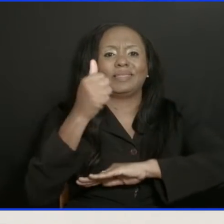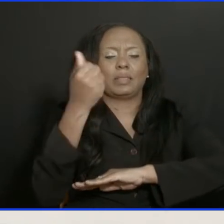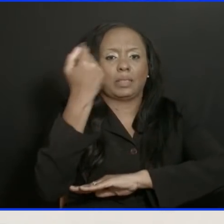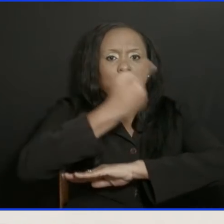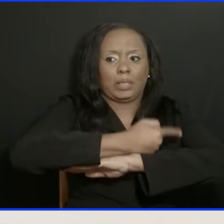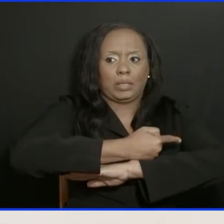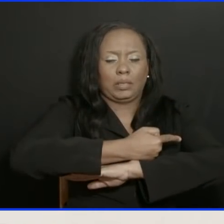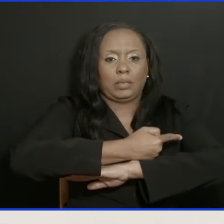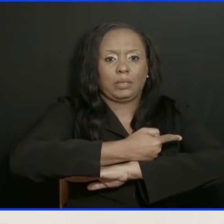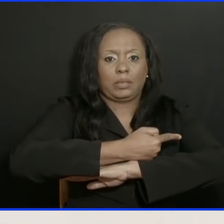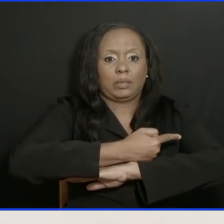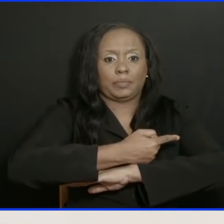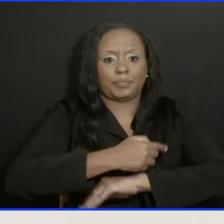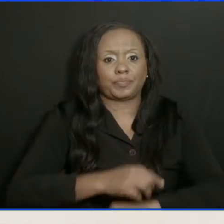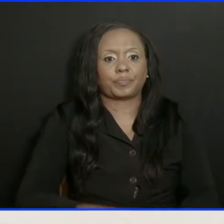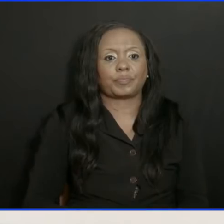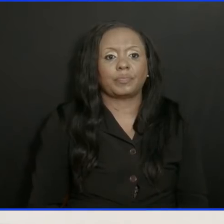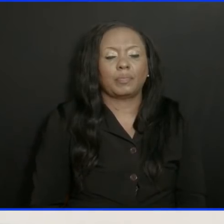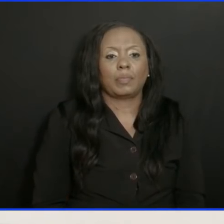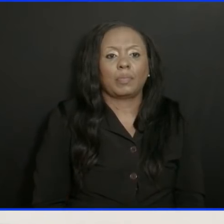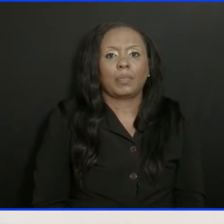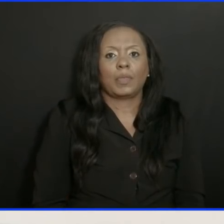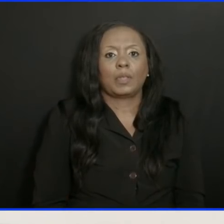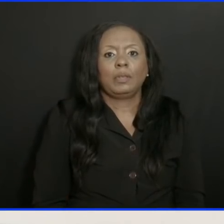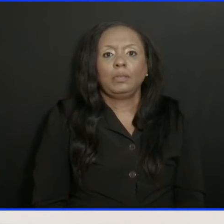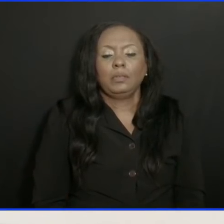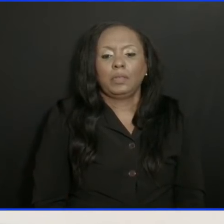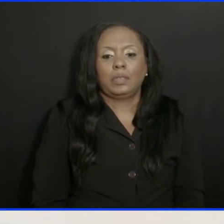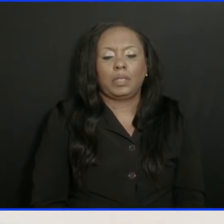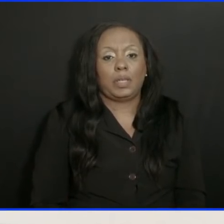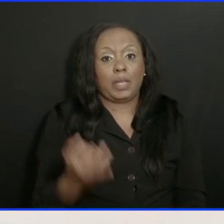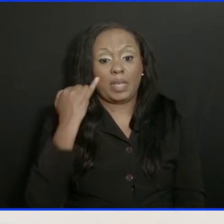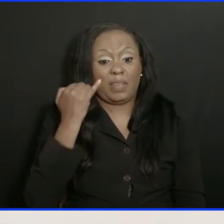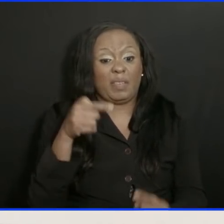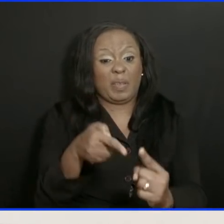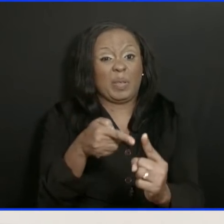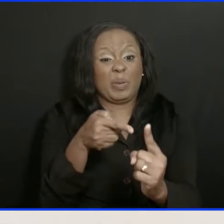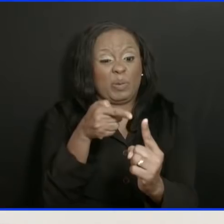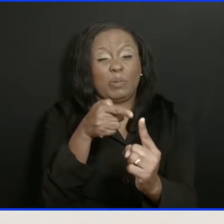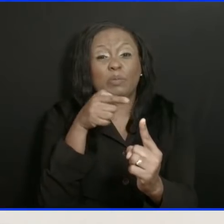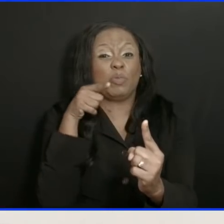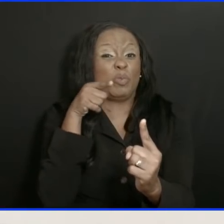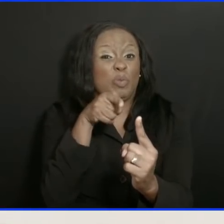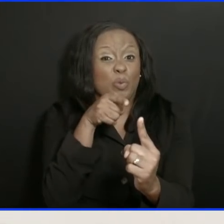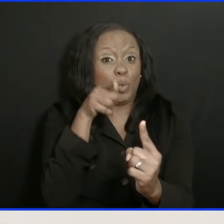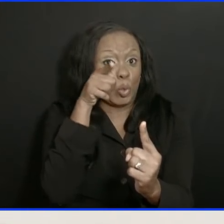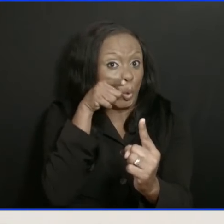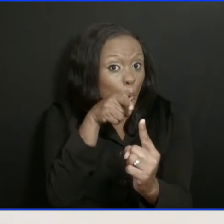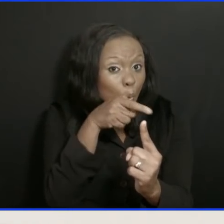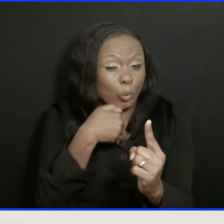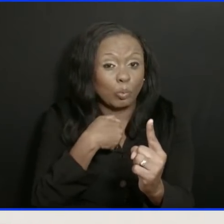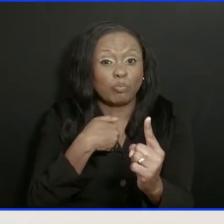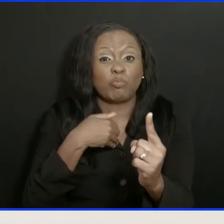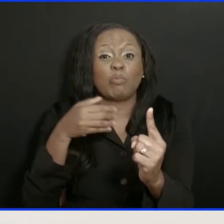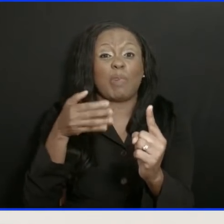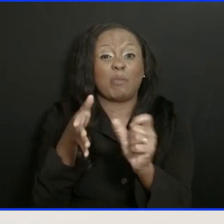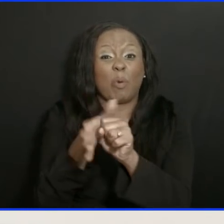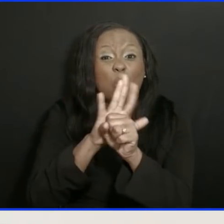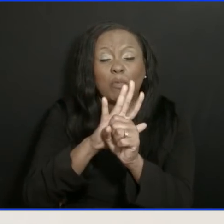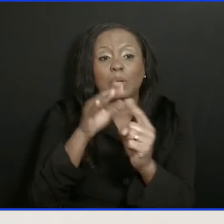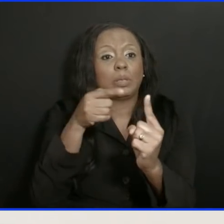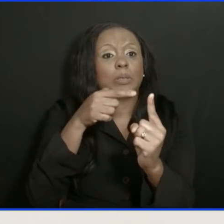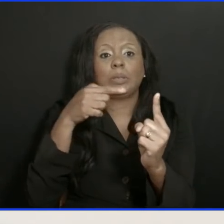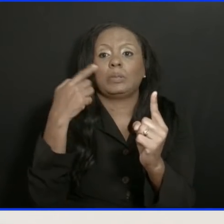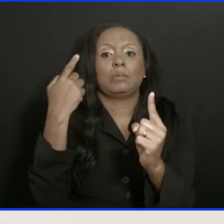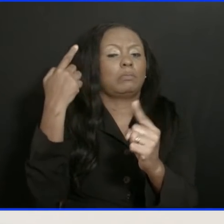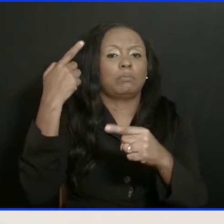sure that that individual does not mix or mingle with individuals who are close or within